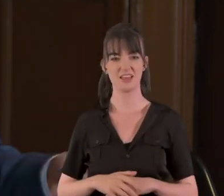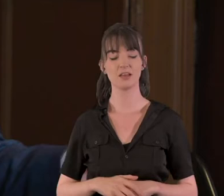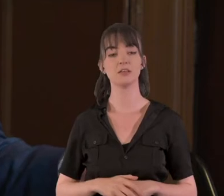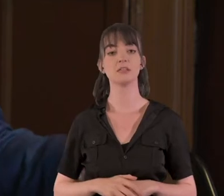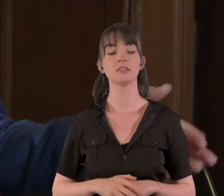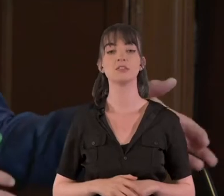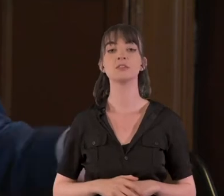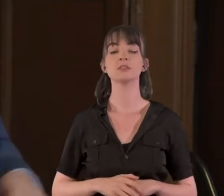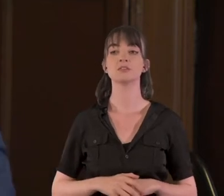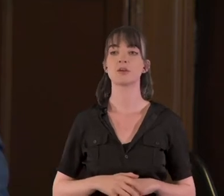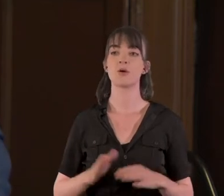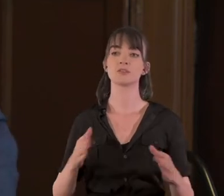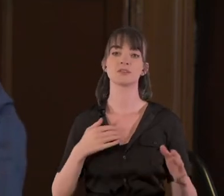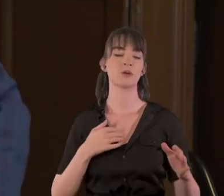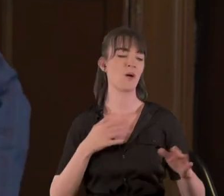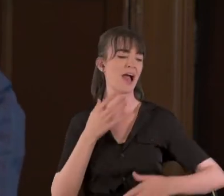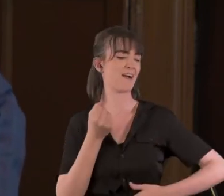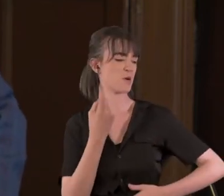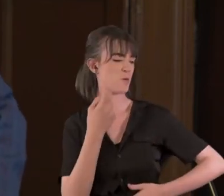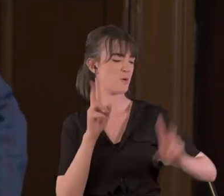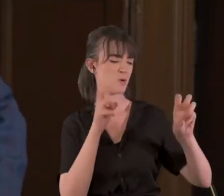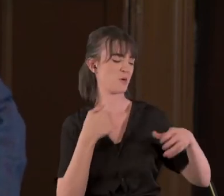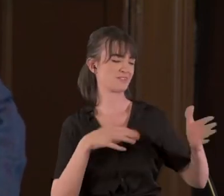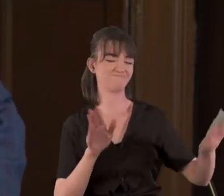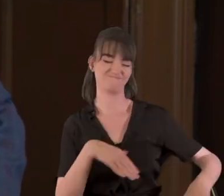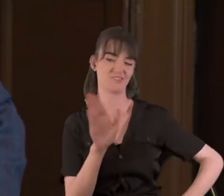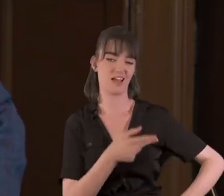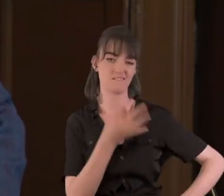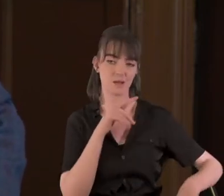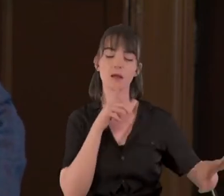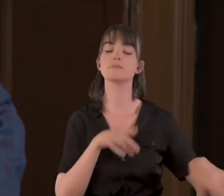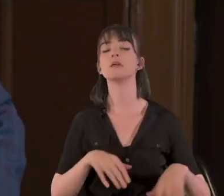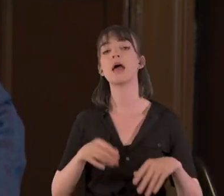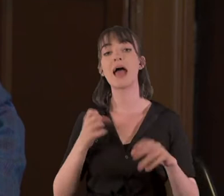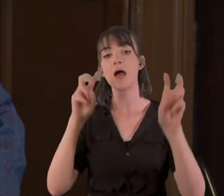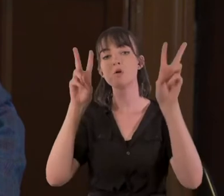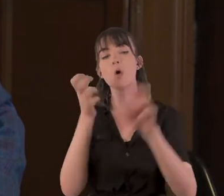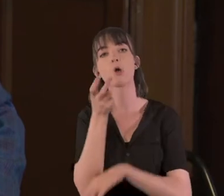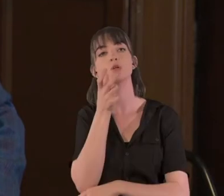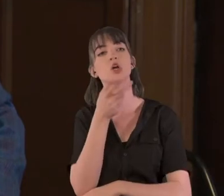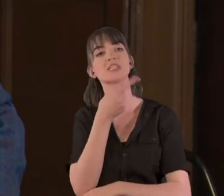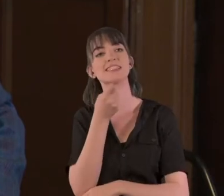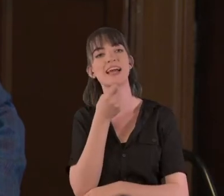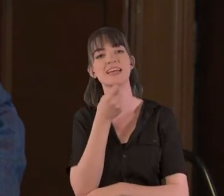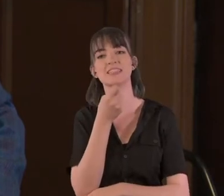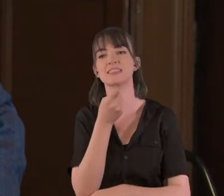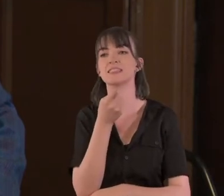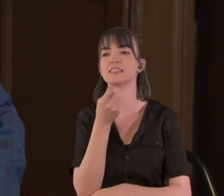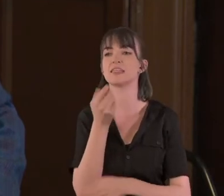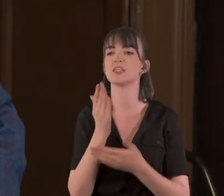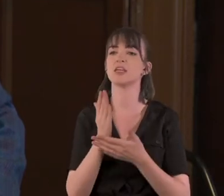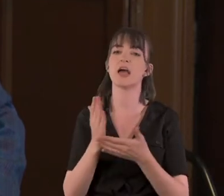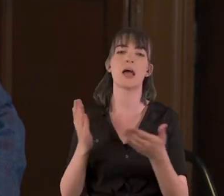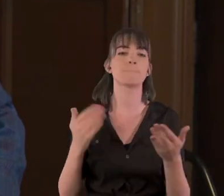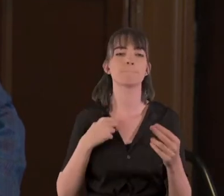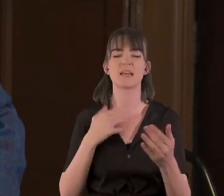There's another, I won't bother looking it up, but there's another quote where Churchill says, and it goes to the